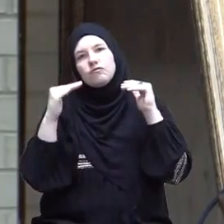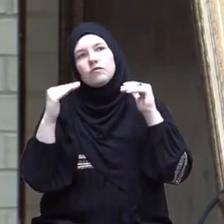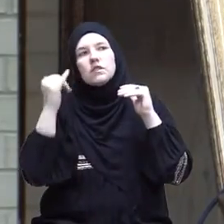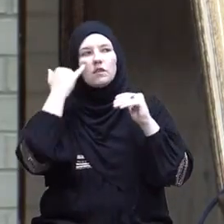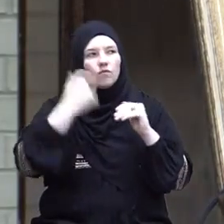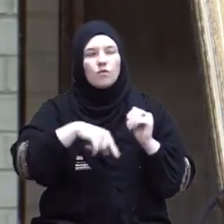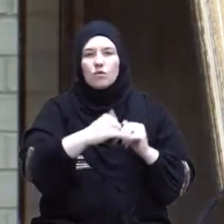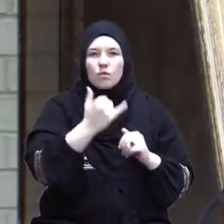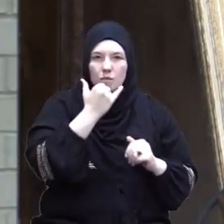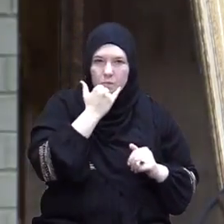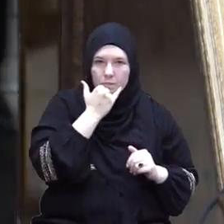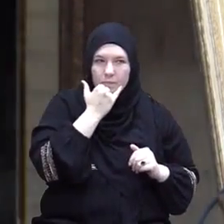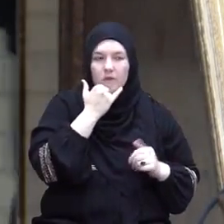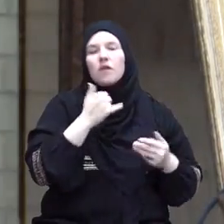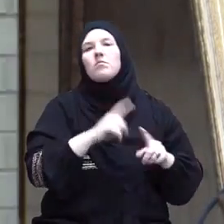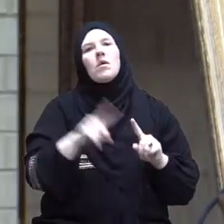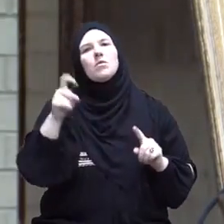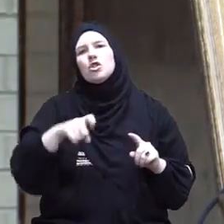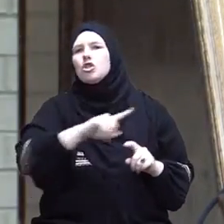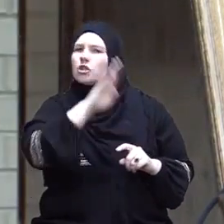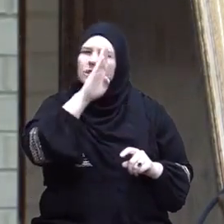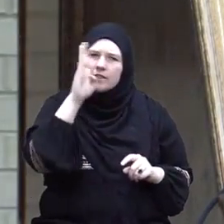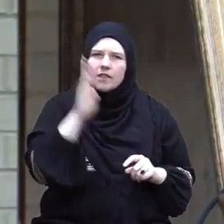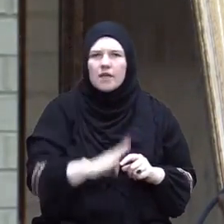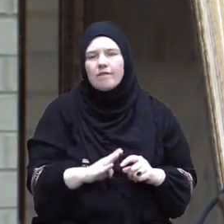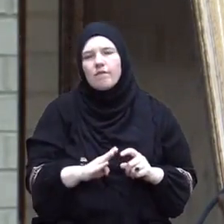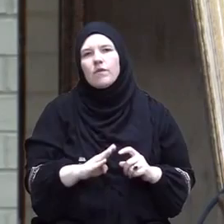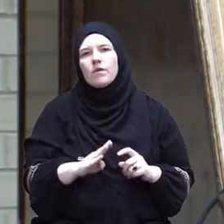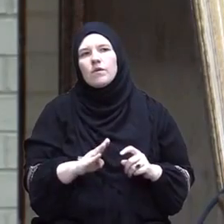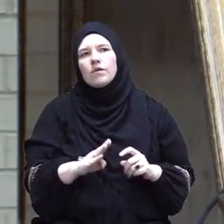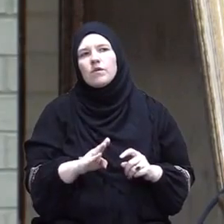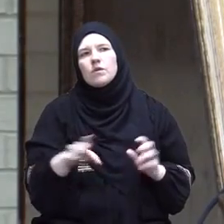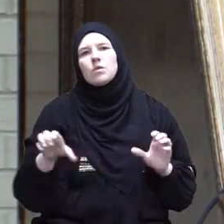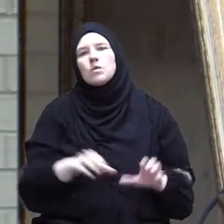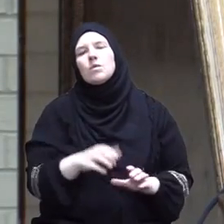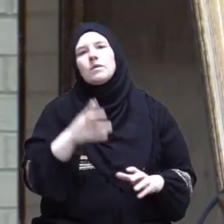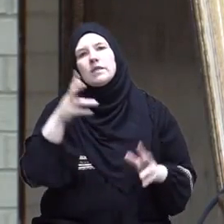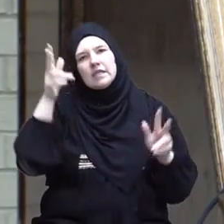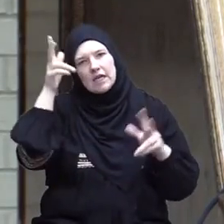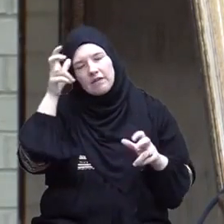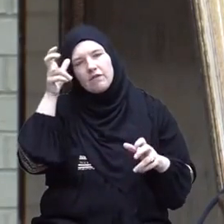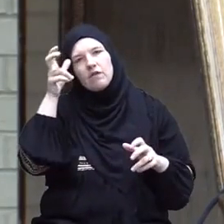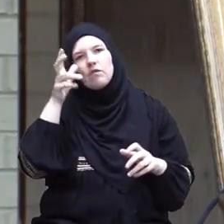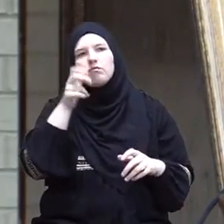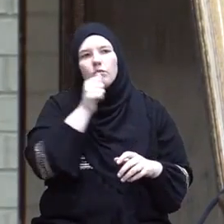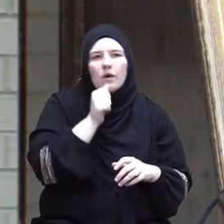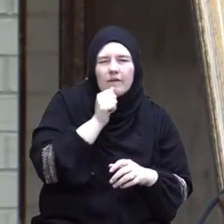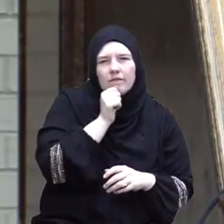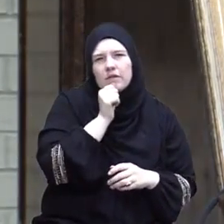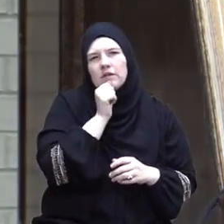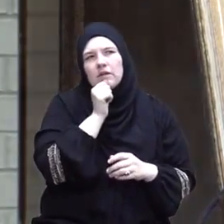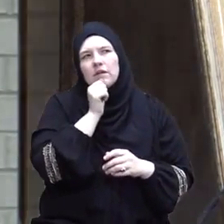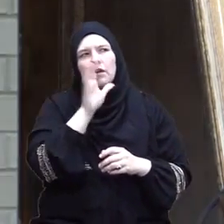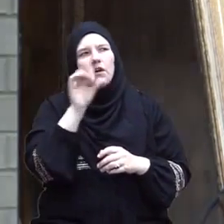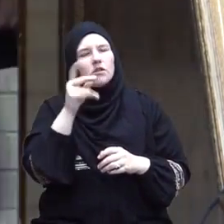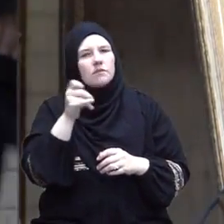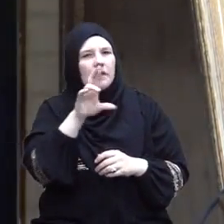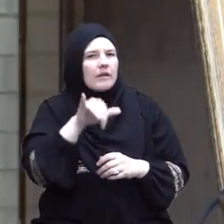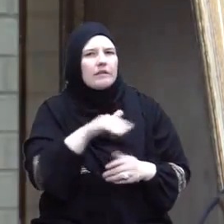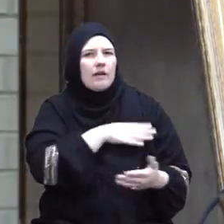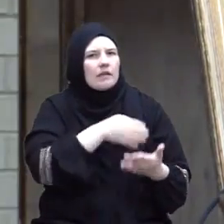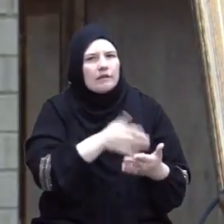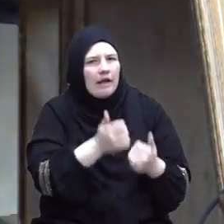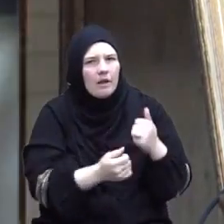we are wronged. But we should never get into evil, private, secret conspiracies against